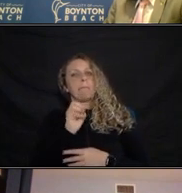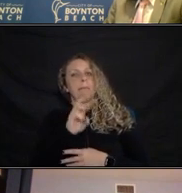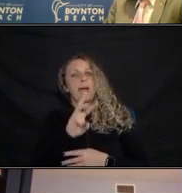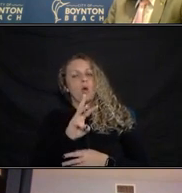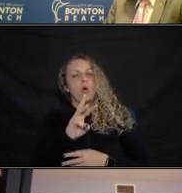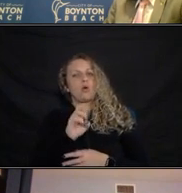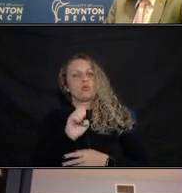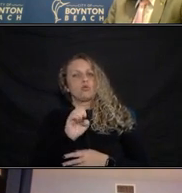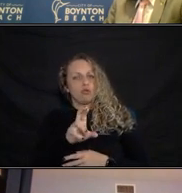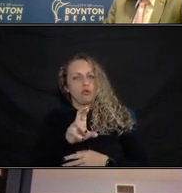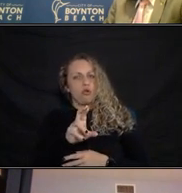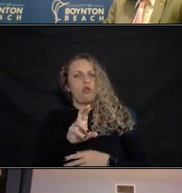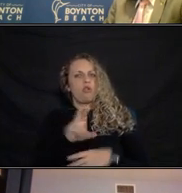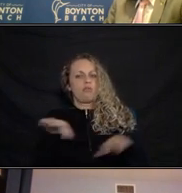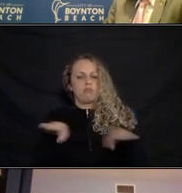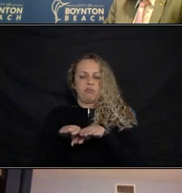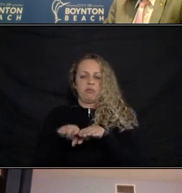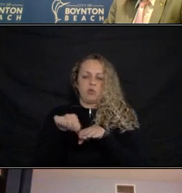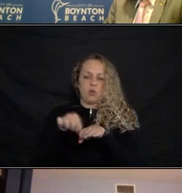It has been